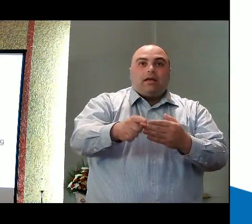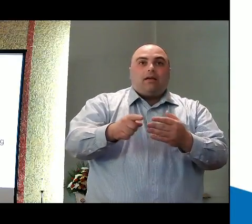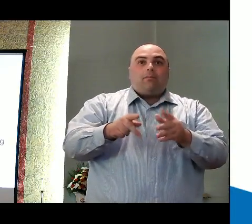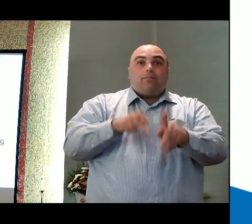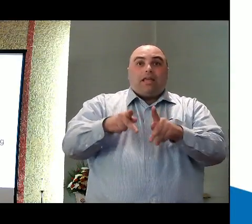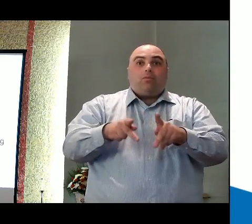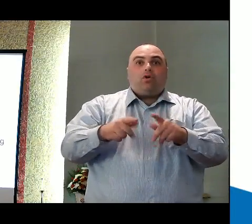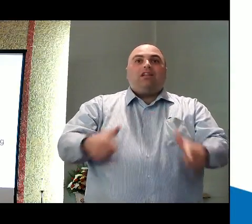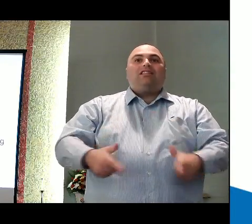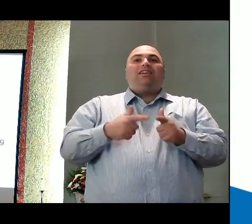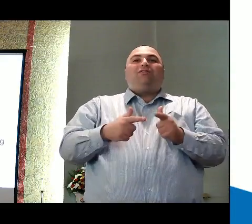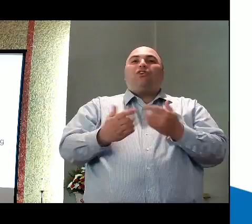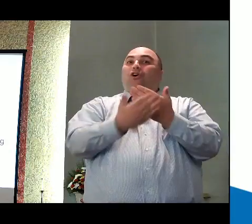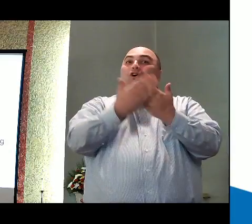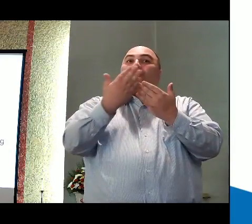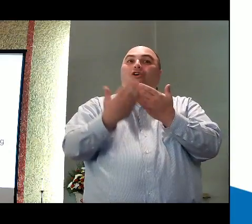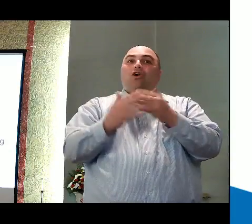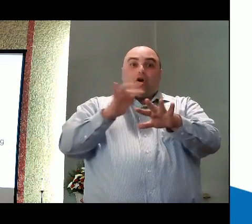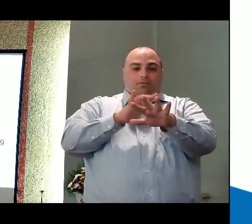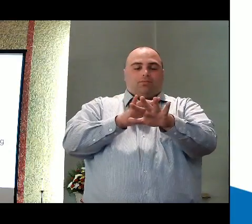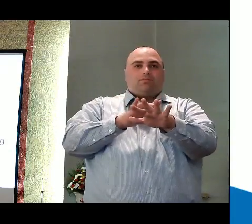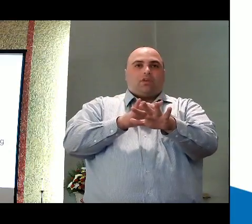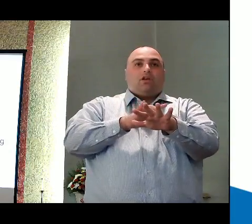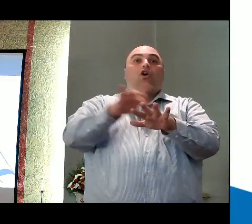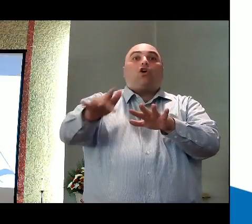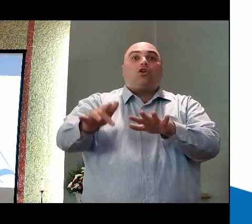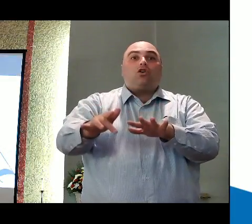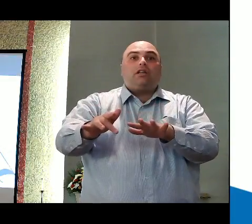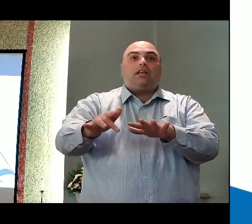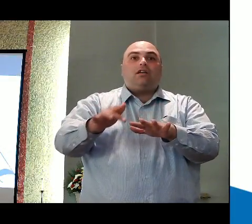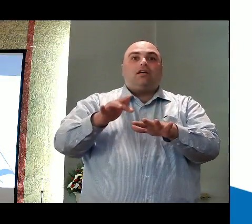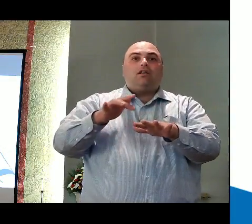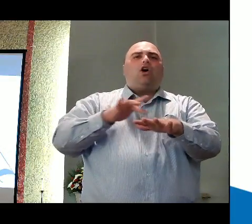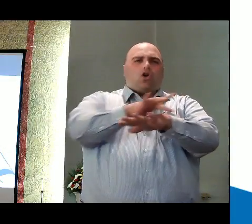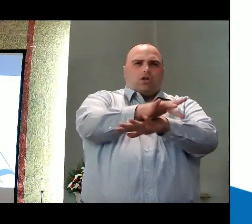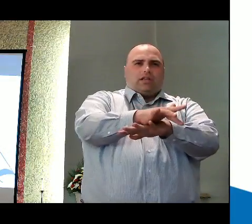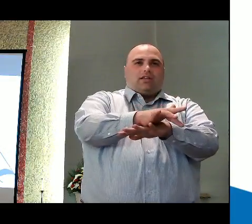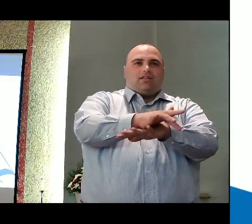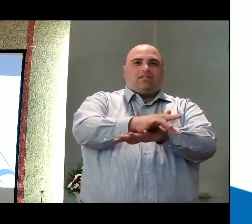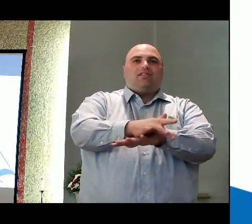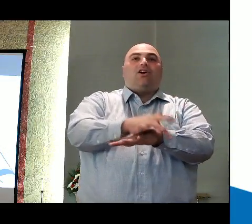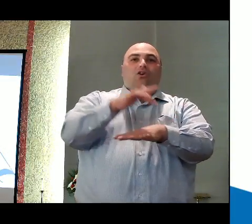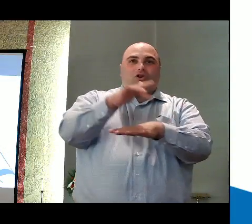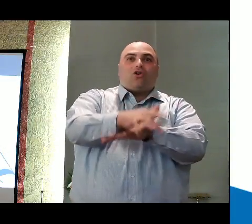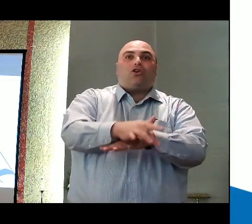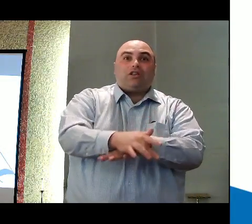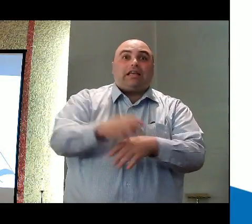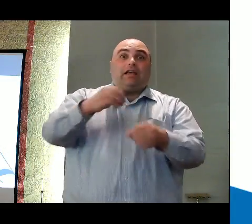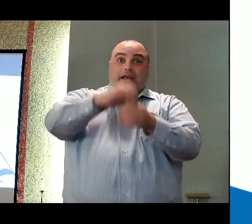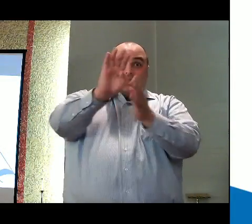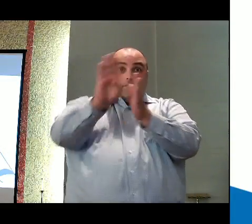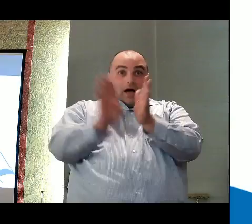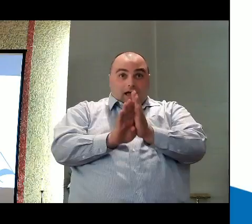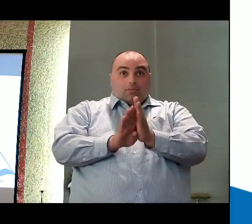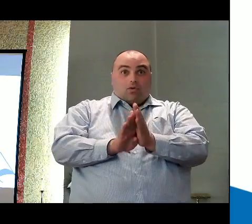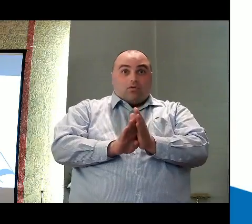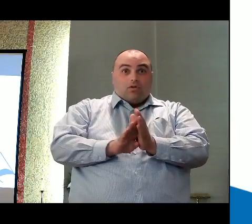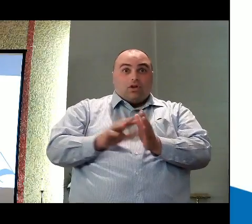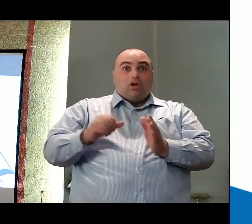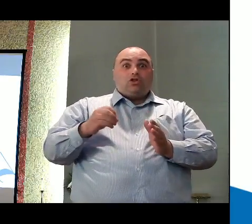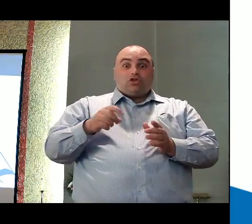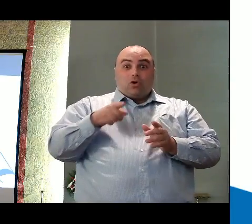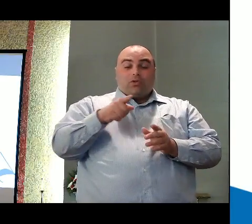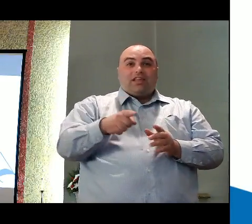this plan coming to fruition. So as we take the Lord's Supper, I want you to think about it, that you're